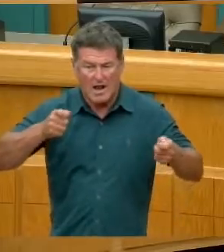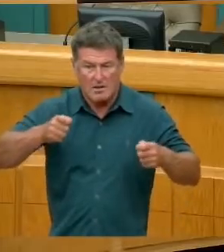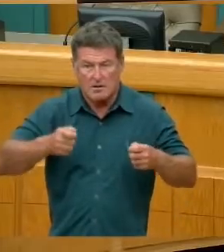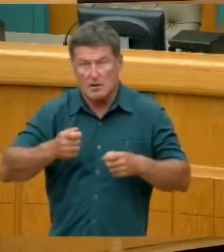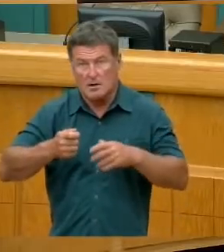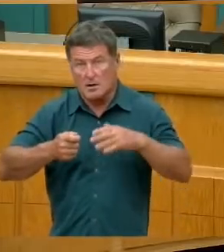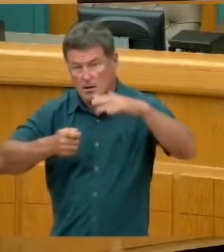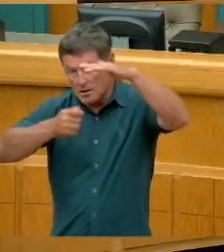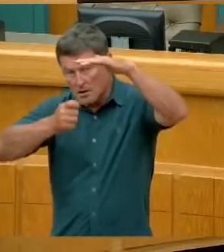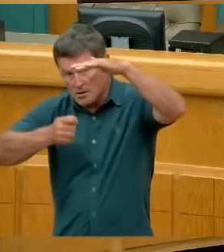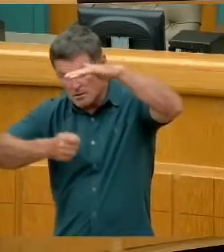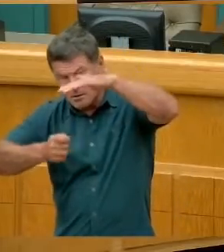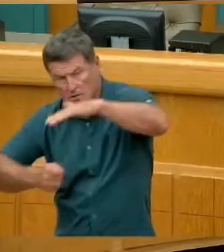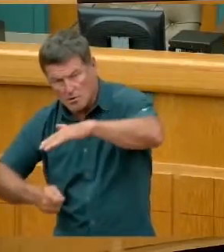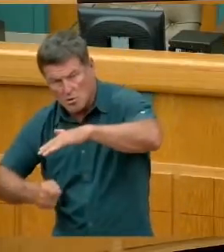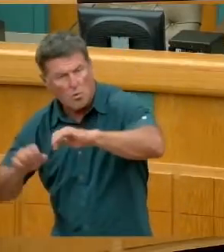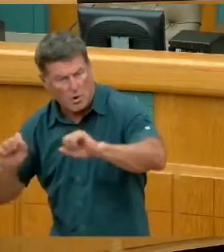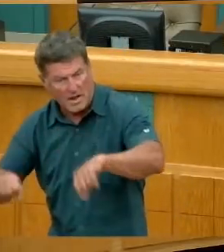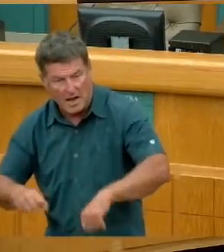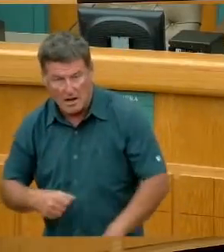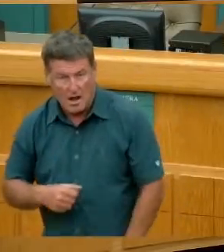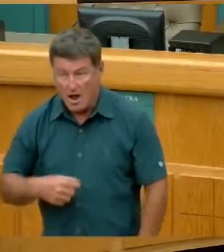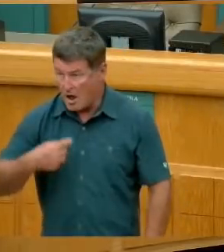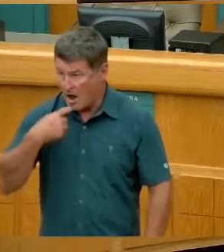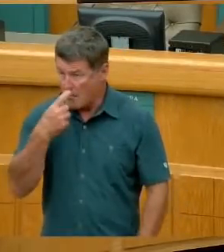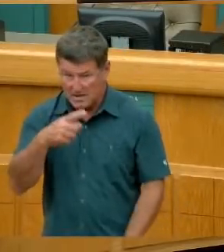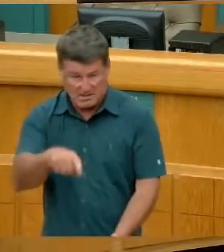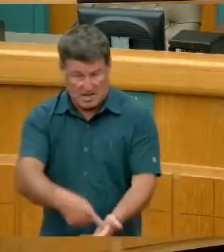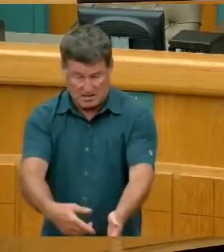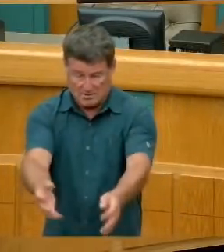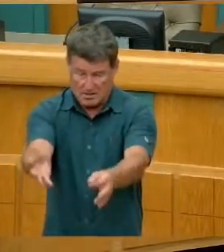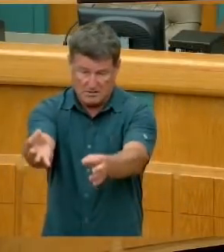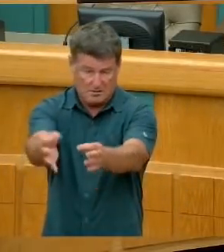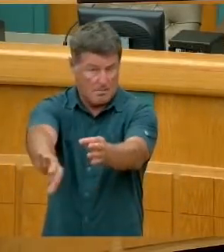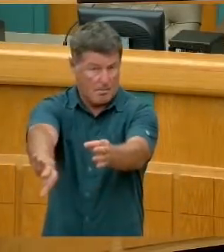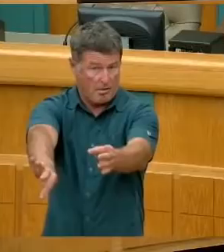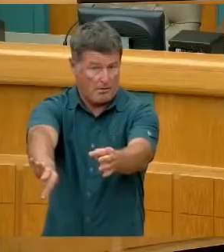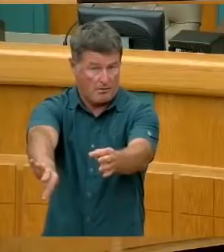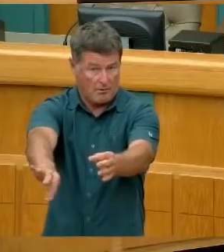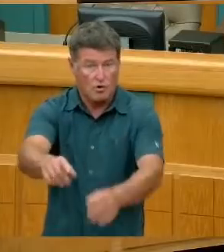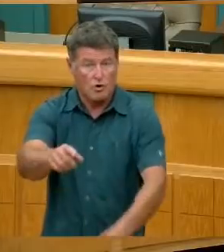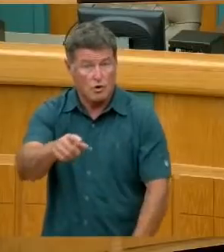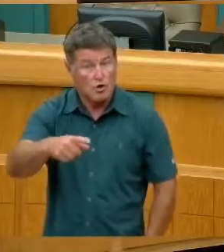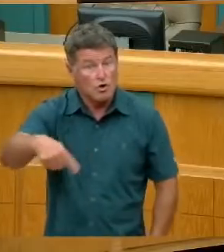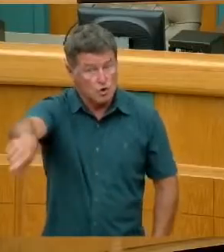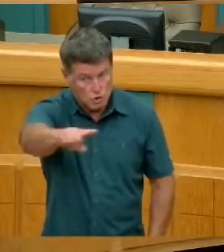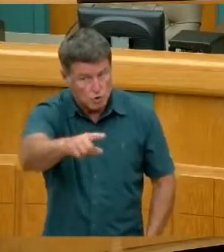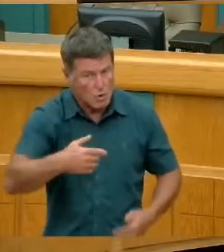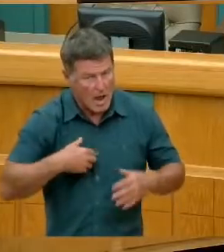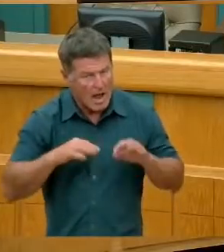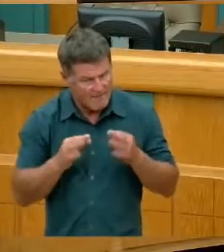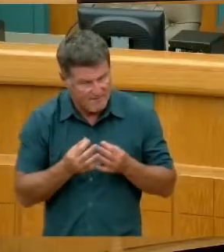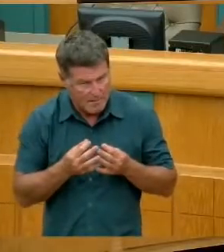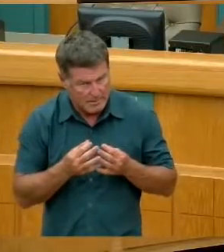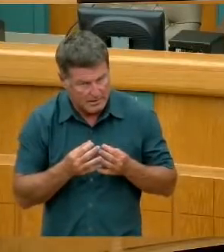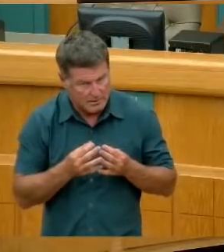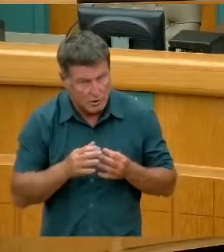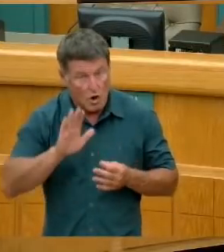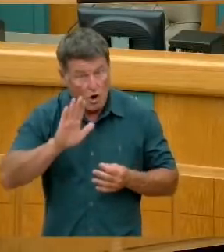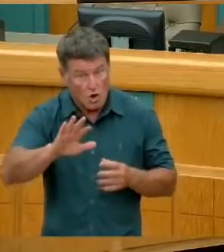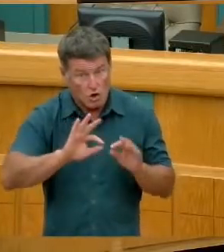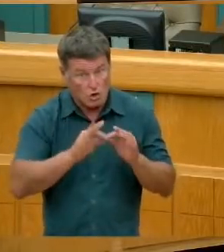can control these numbers. I'm going to try to make it as simple as possible. You have family